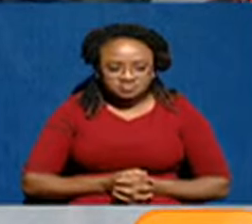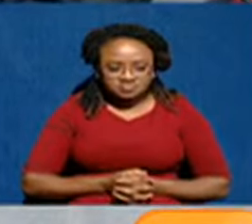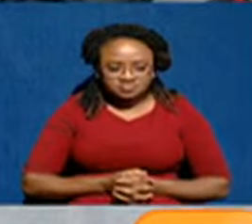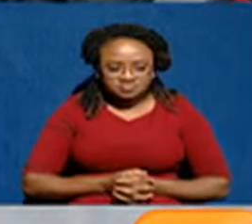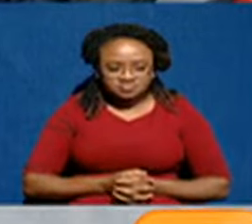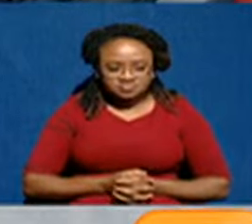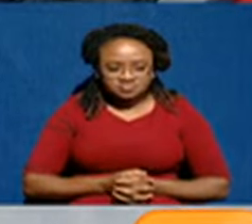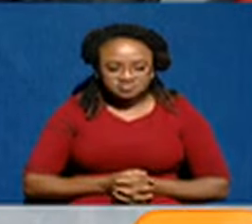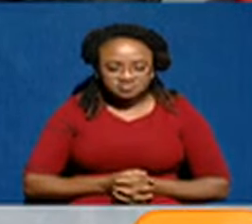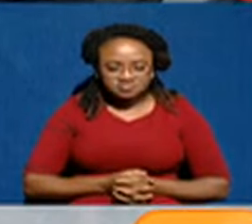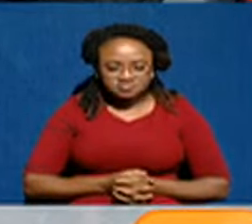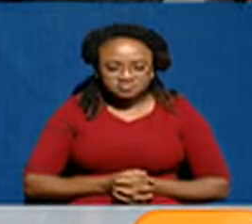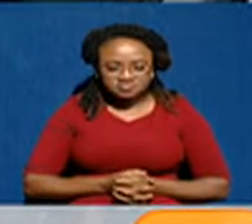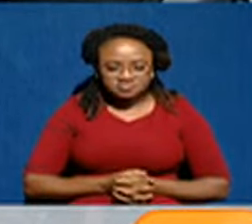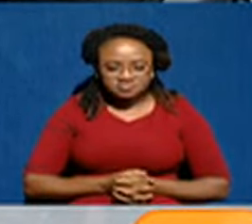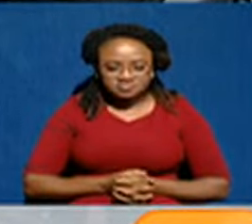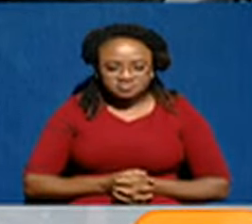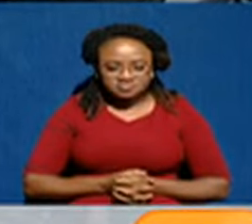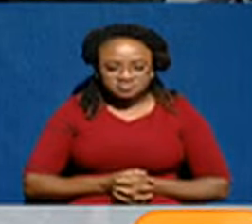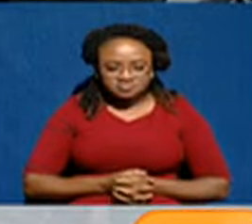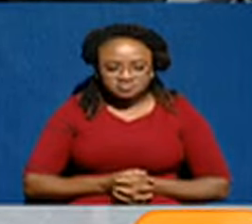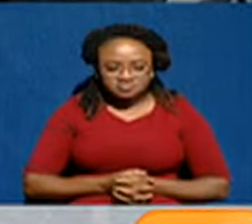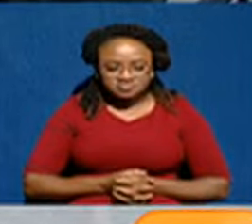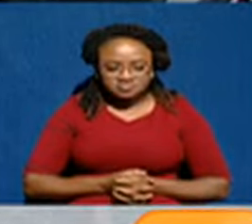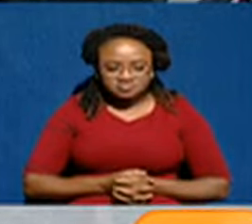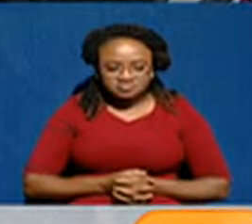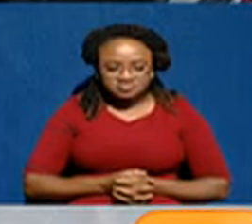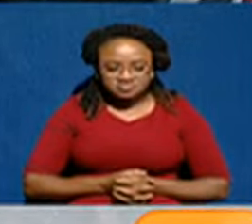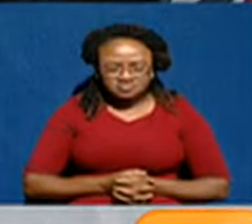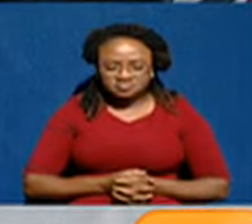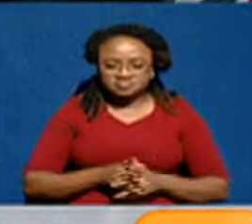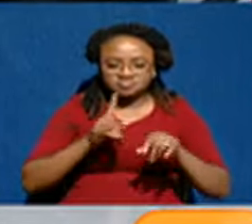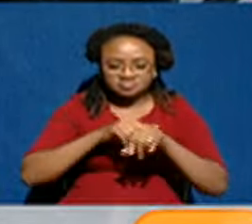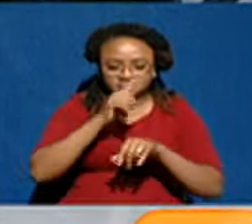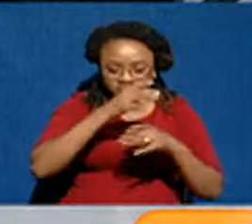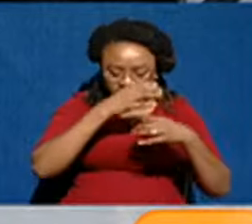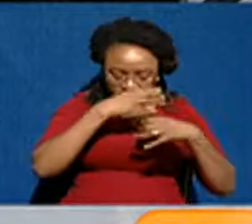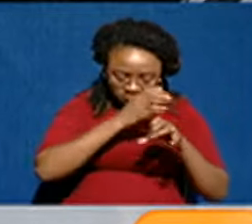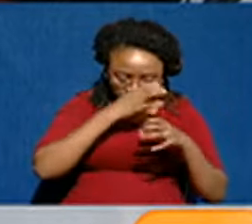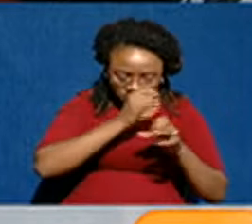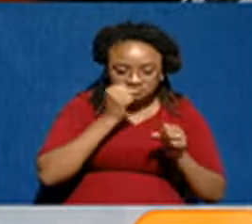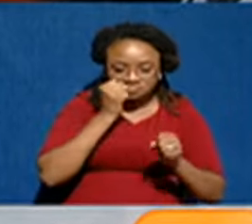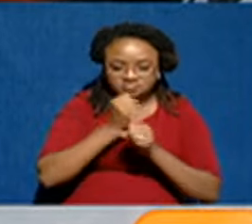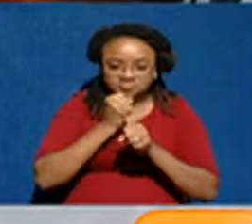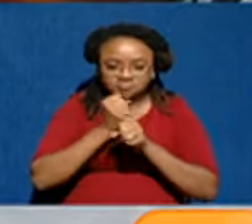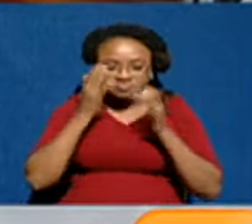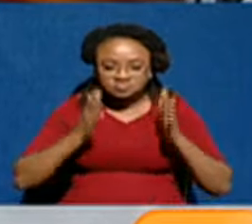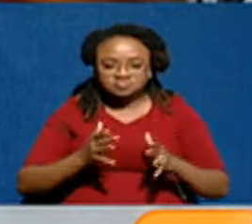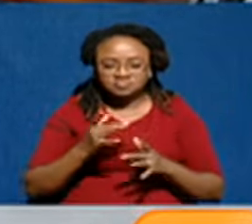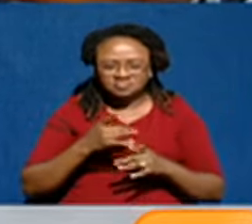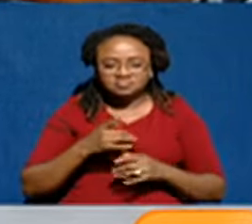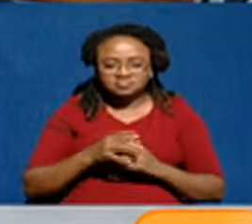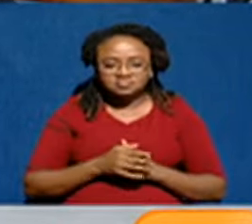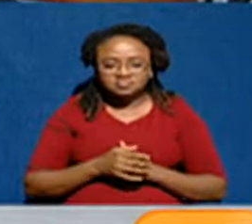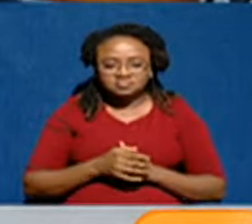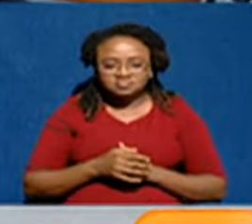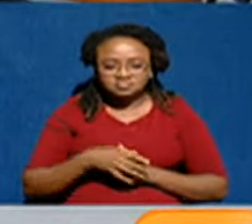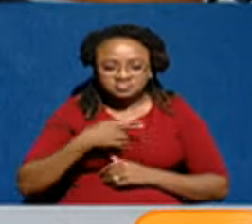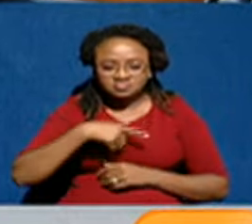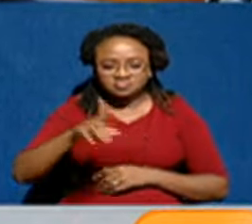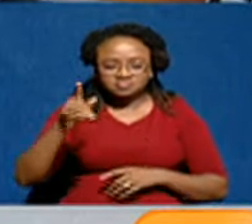quick. First of all, welcome. Nice to see you. When lab workers go on strike, Kenyans suffer even